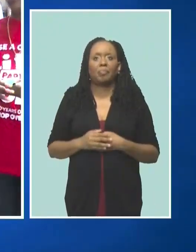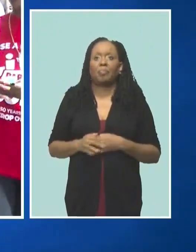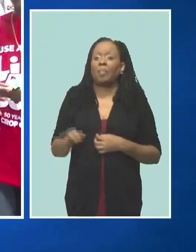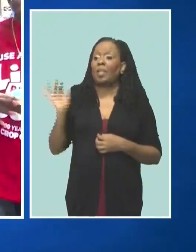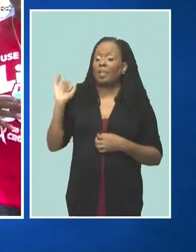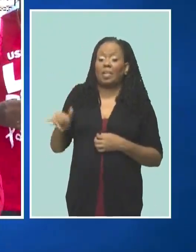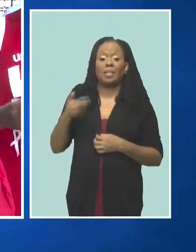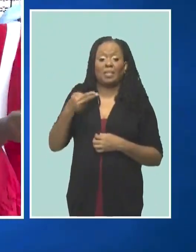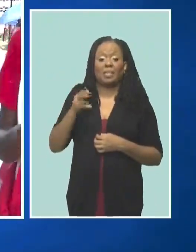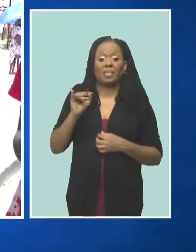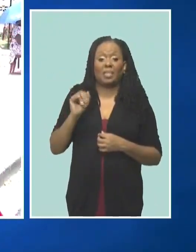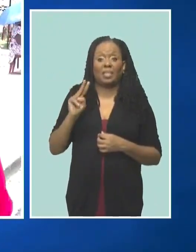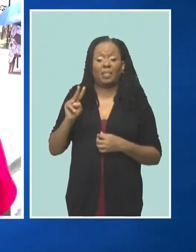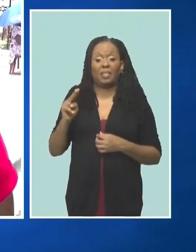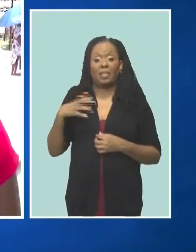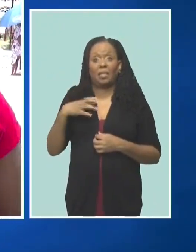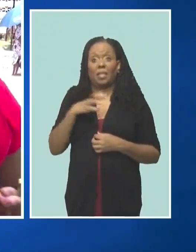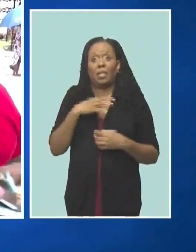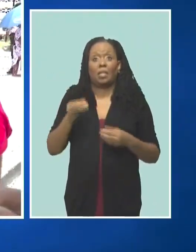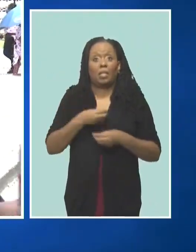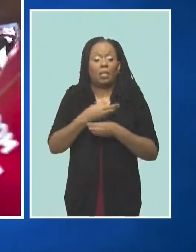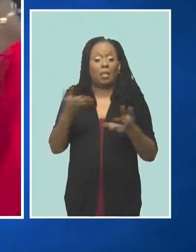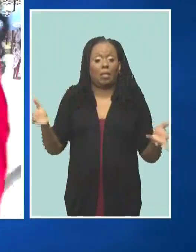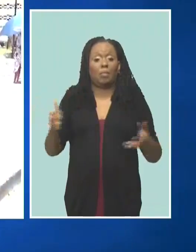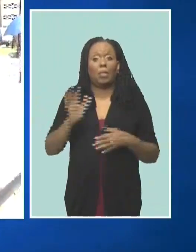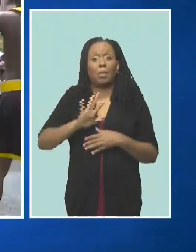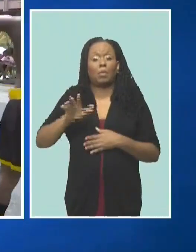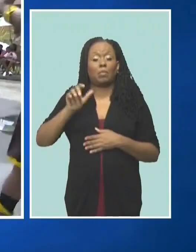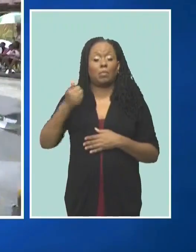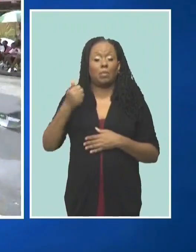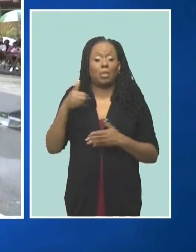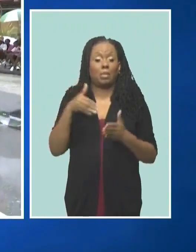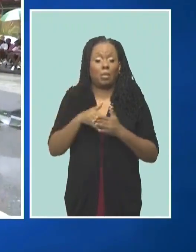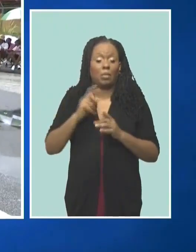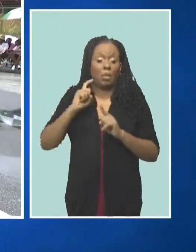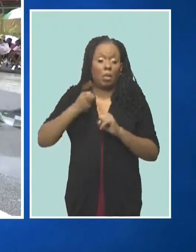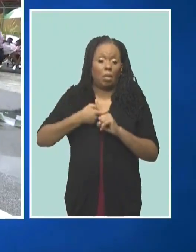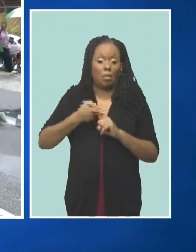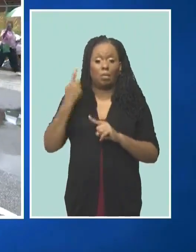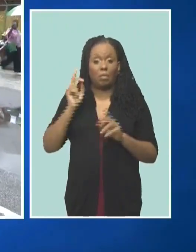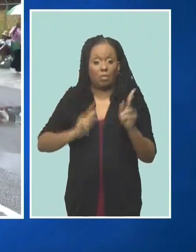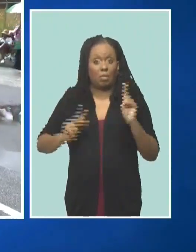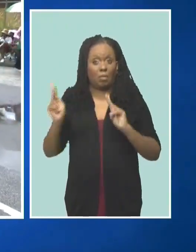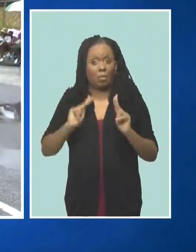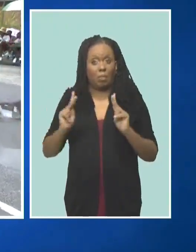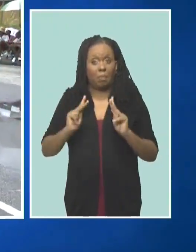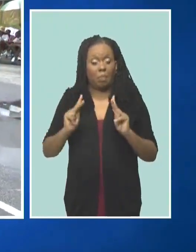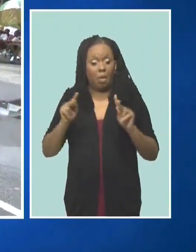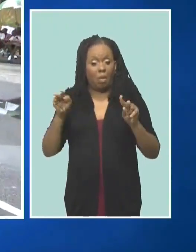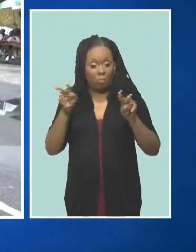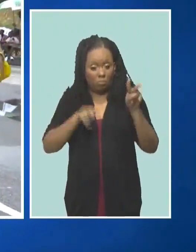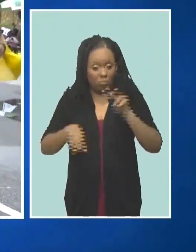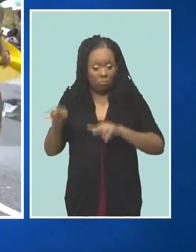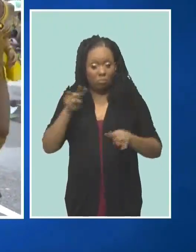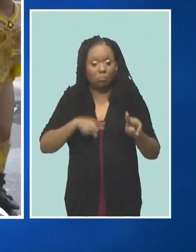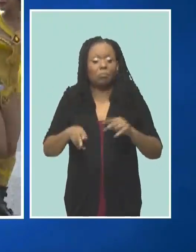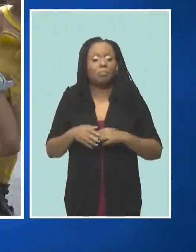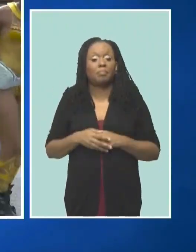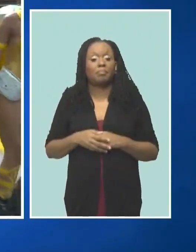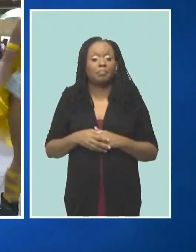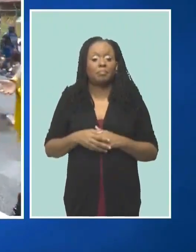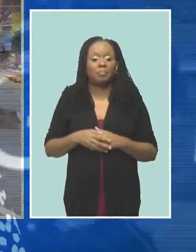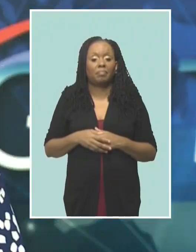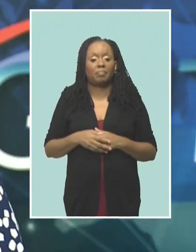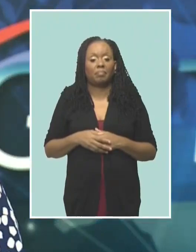HIV Commission distributed approximately 10,000 condoms to revelers and spectators. Anesta Henry, CBC